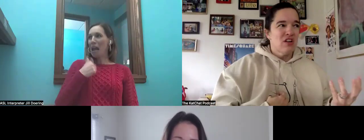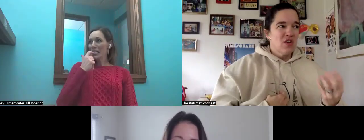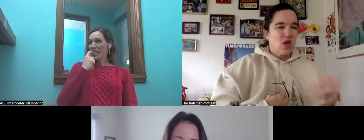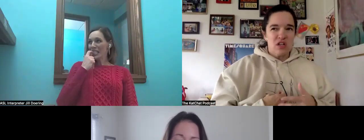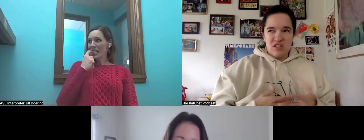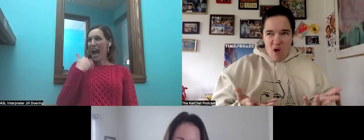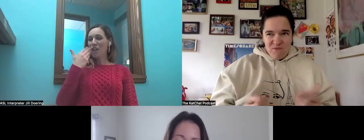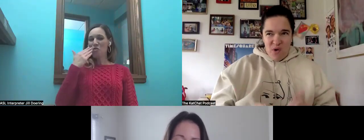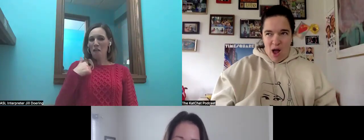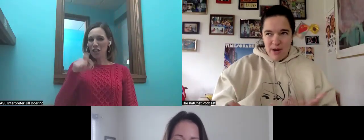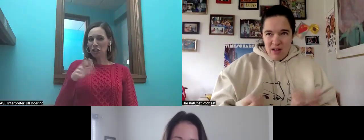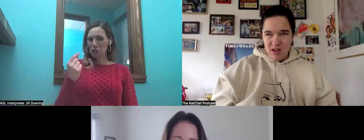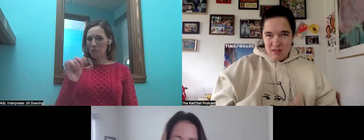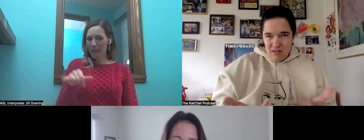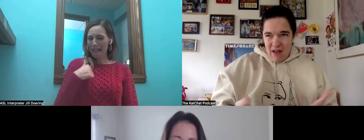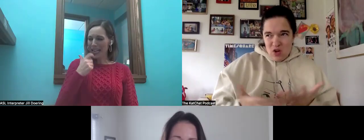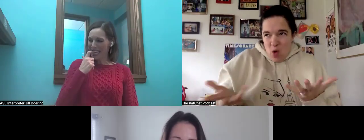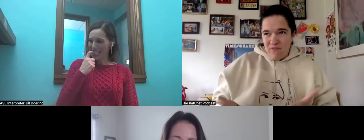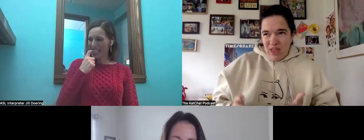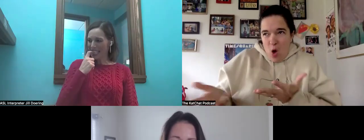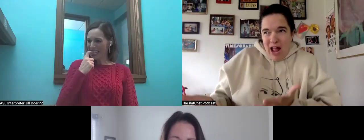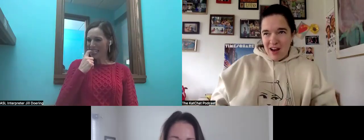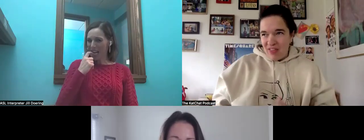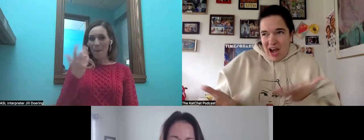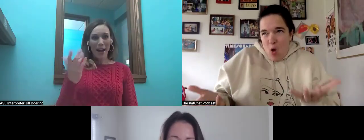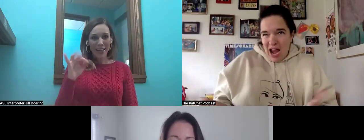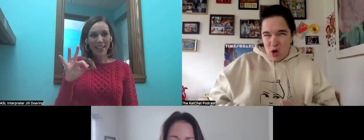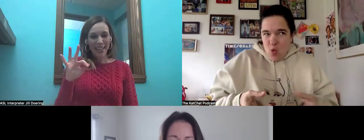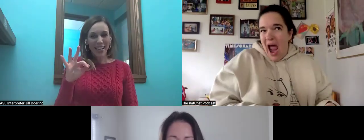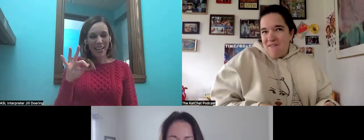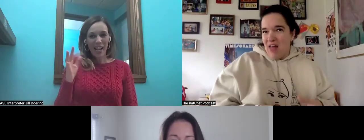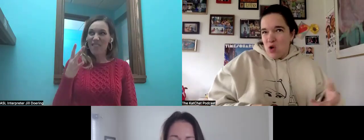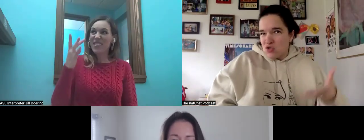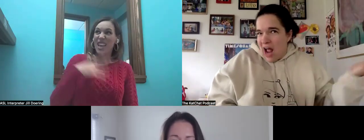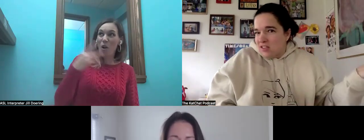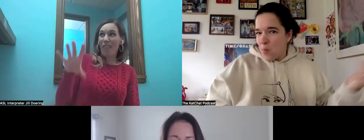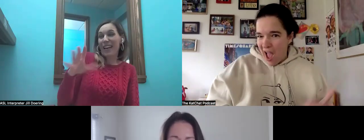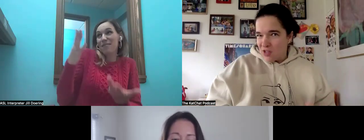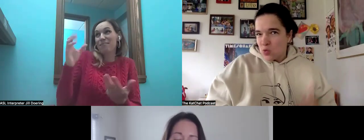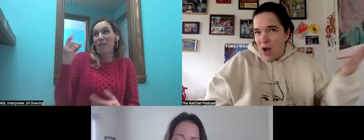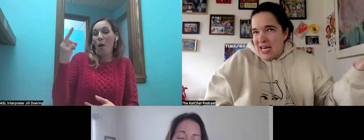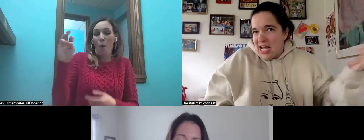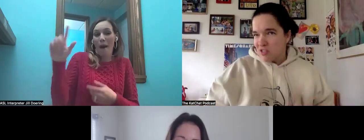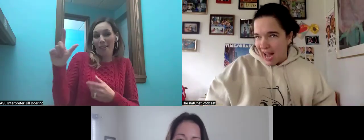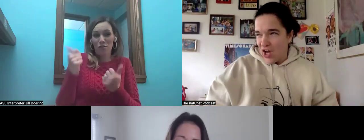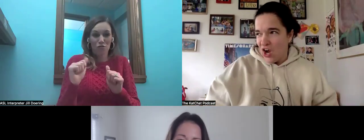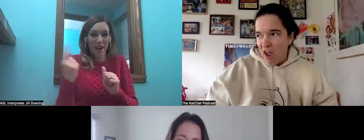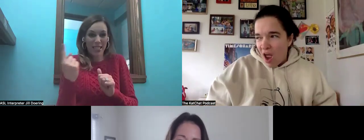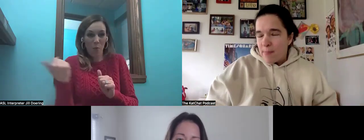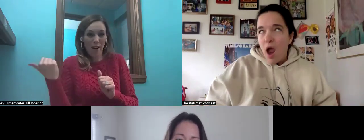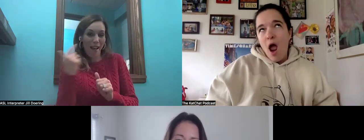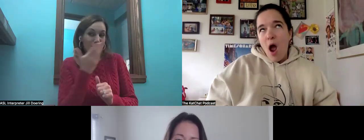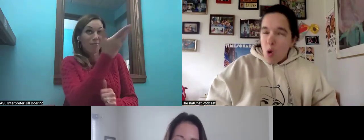about you, she can suffer. I mean, if they don't like it, they don't like it. You have it, and you could try someone else 20 years